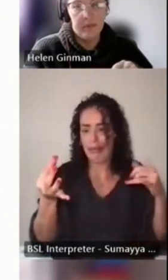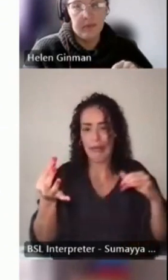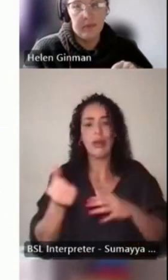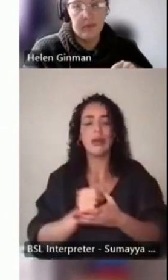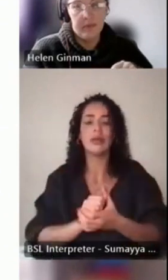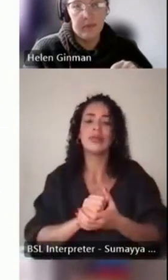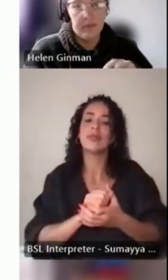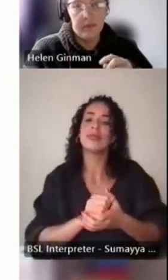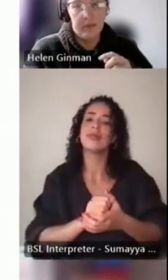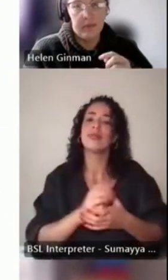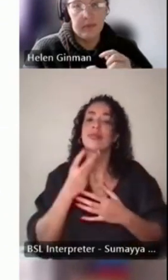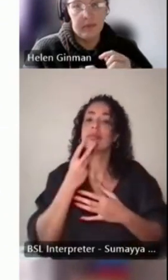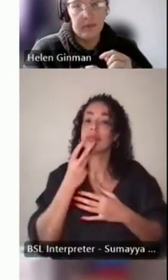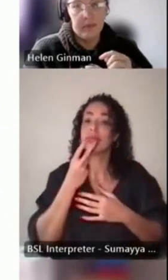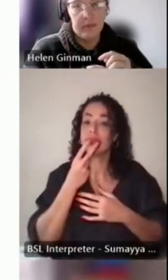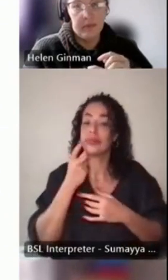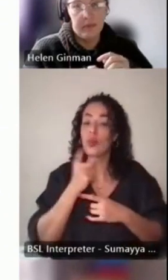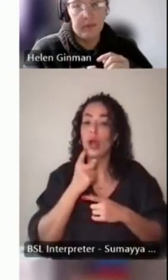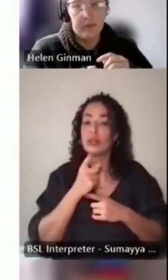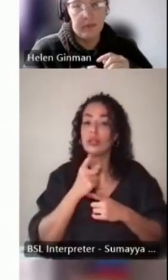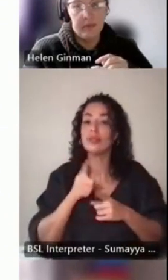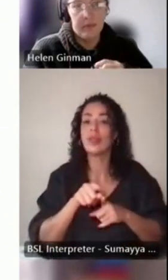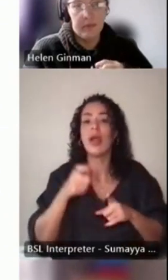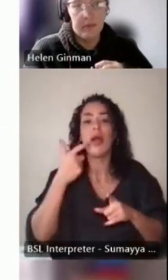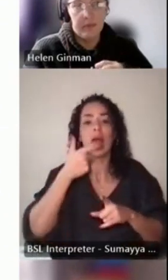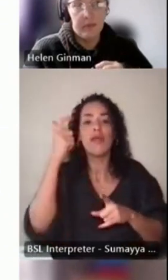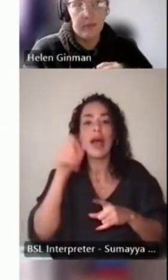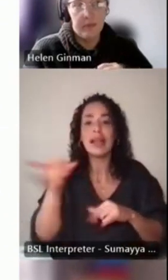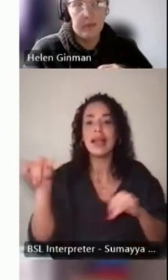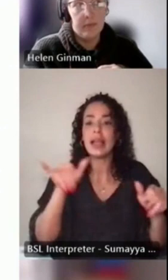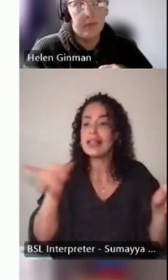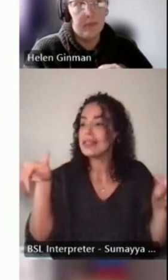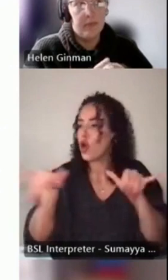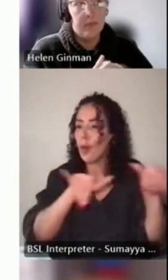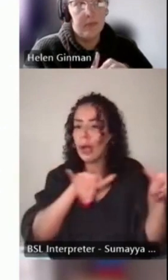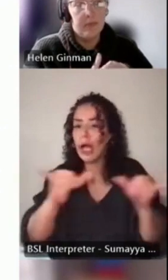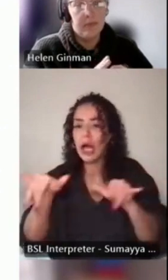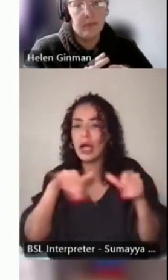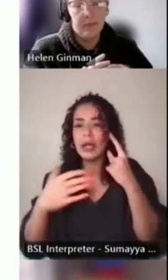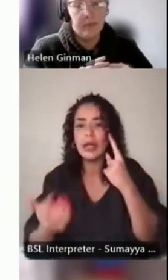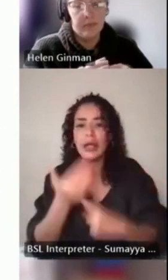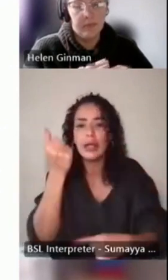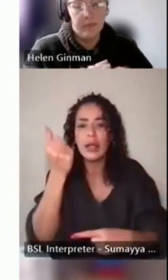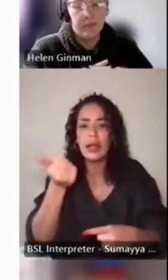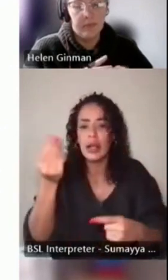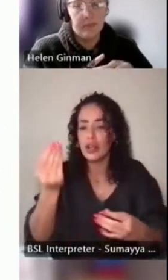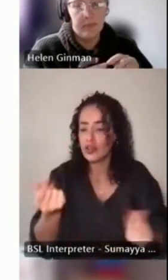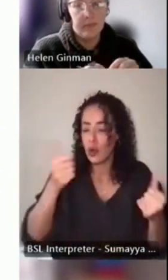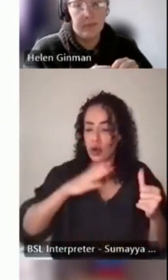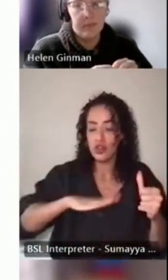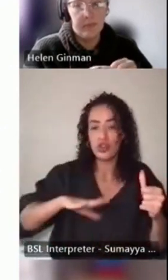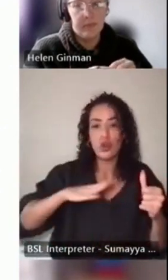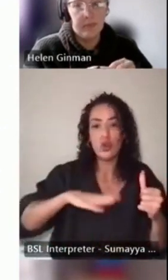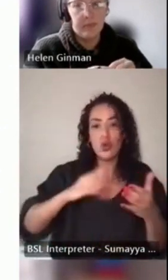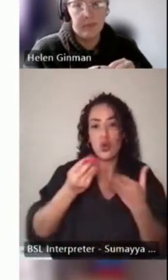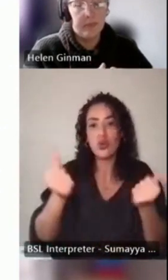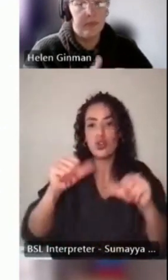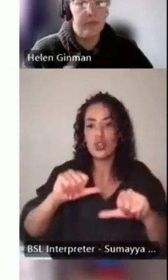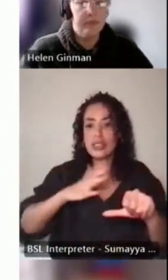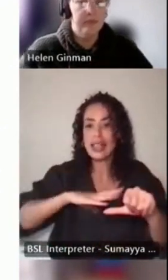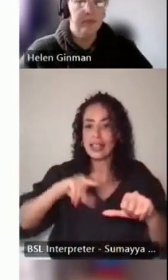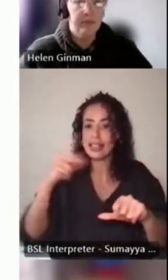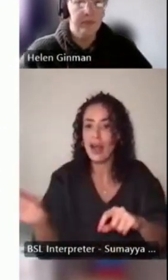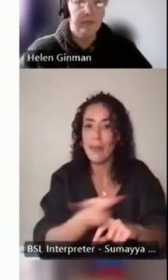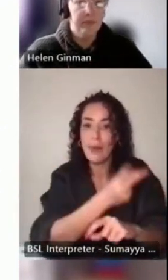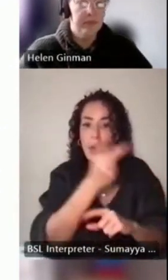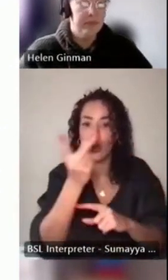then thirdly, focus on finding common gains. So try and find solutions that satisfy both people. So this might mean that you need to